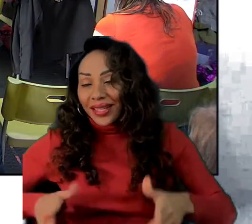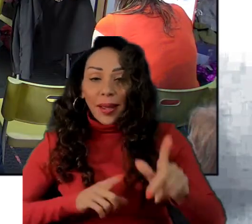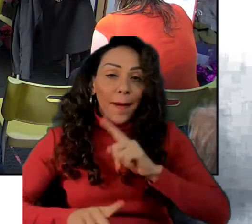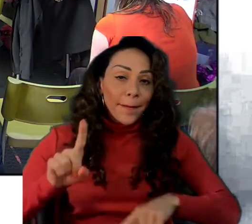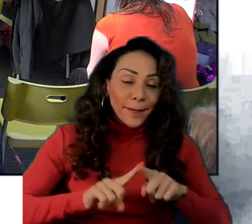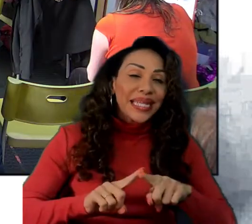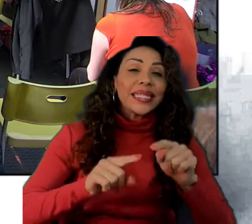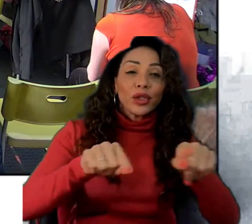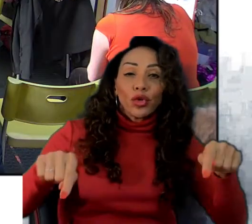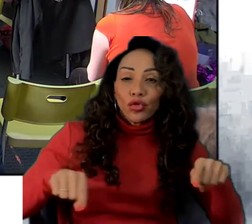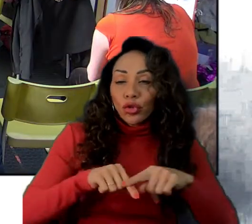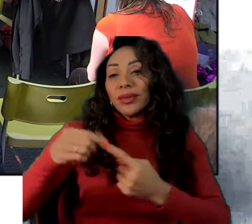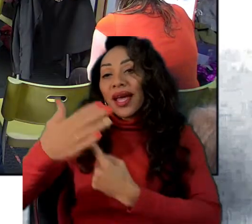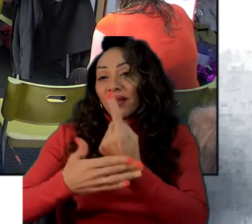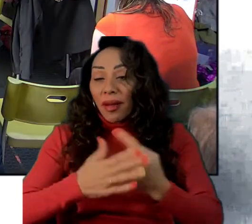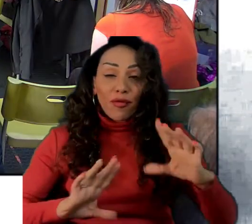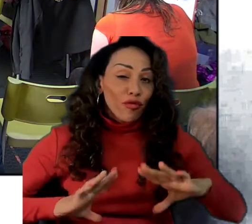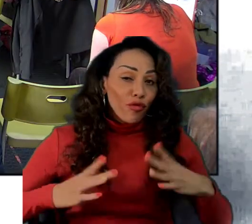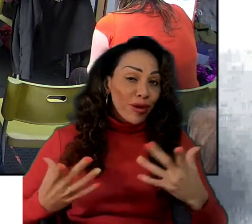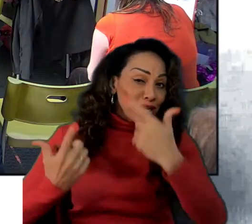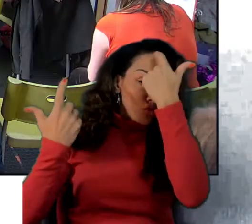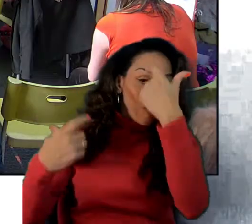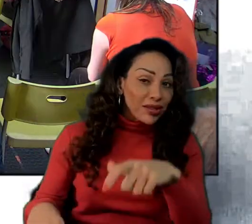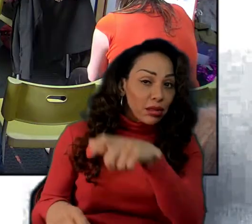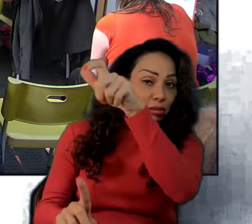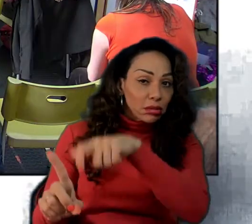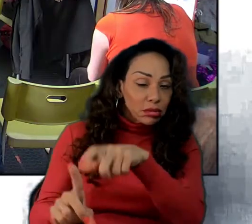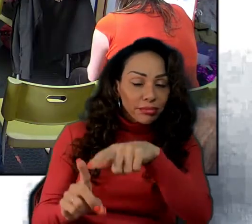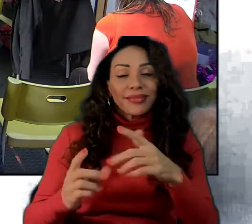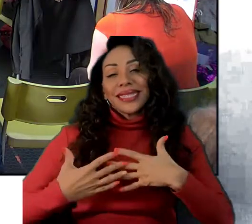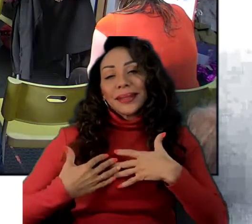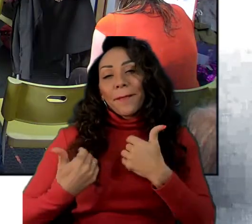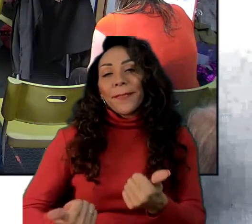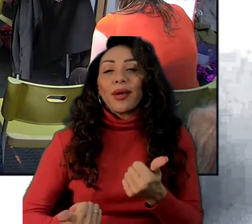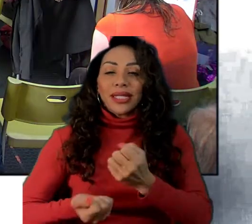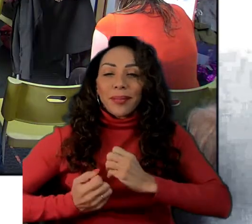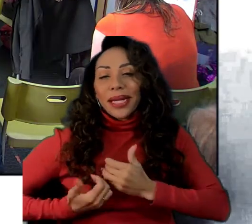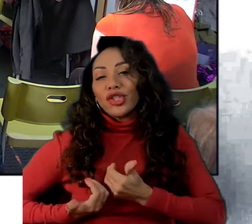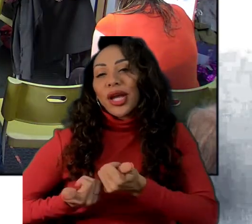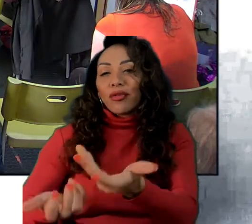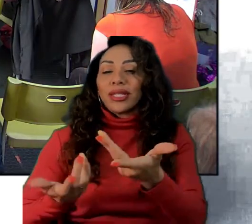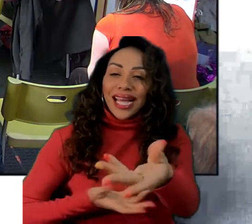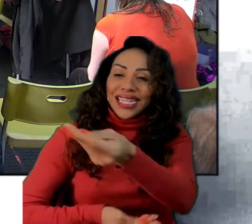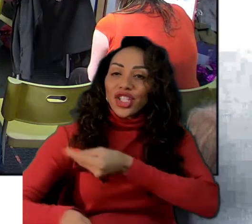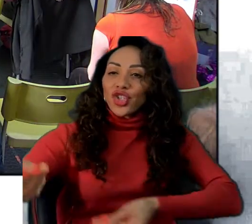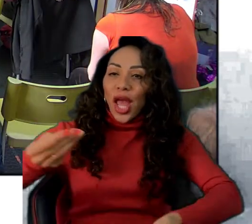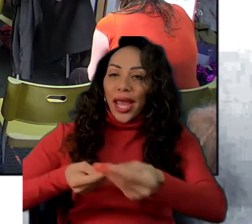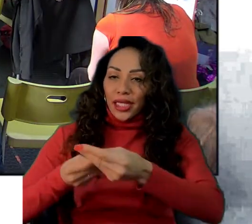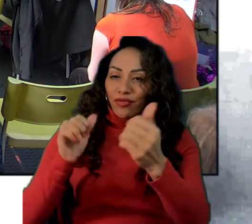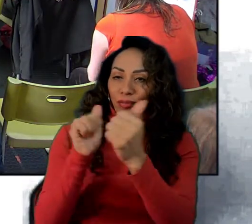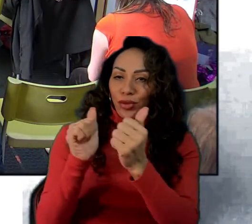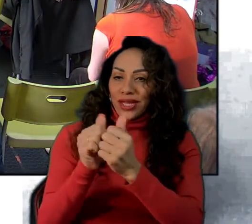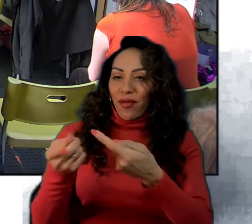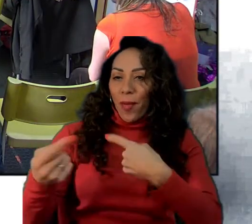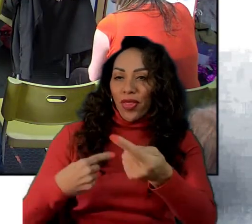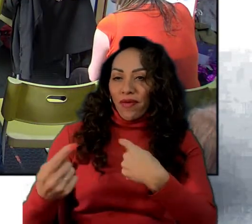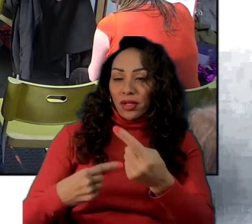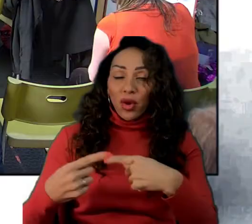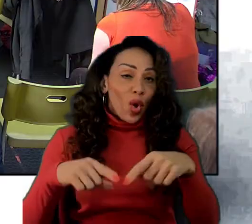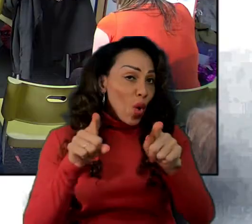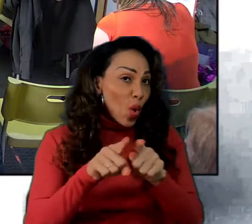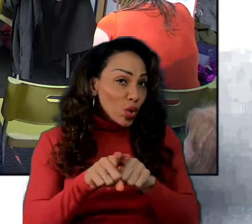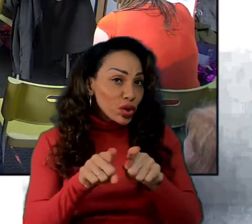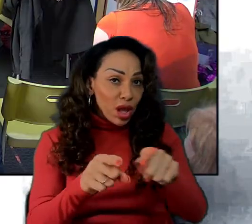and opportunities, all for free to our residents as part of a spirit of generosity and mutual exchange. And most of all, we're a space for people to